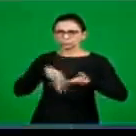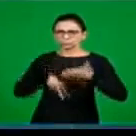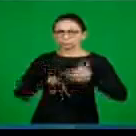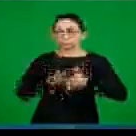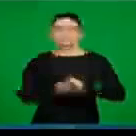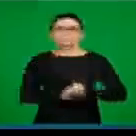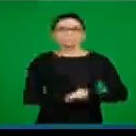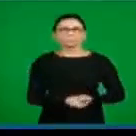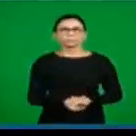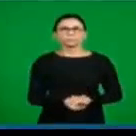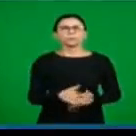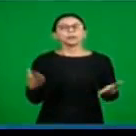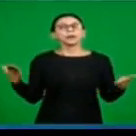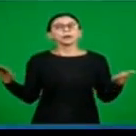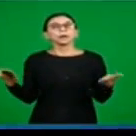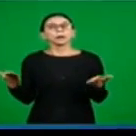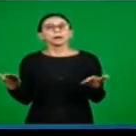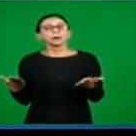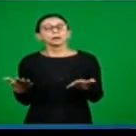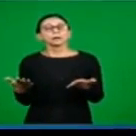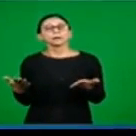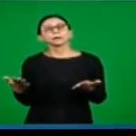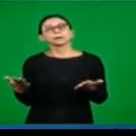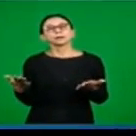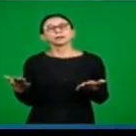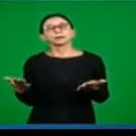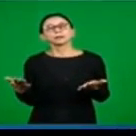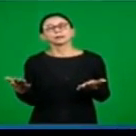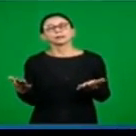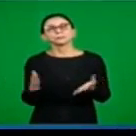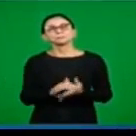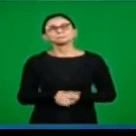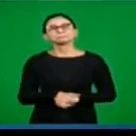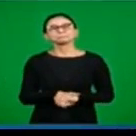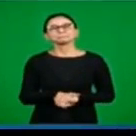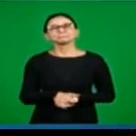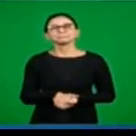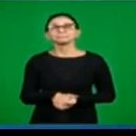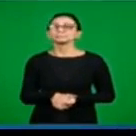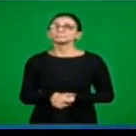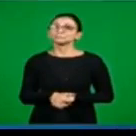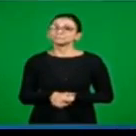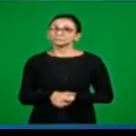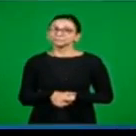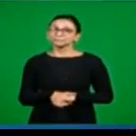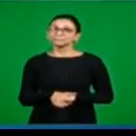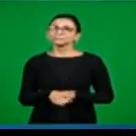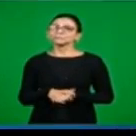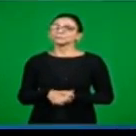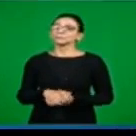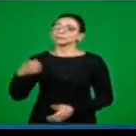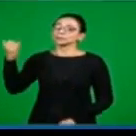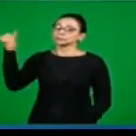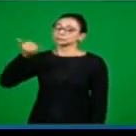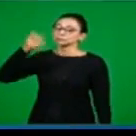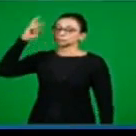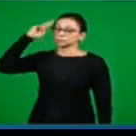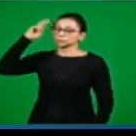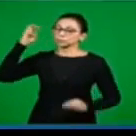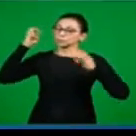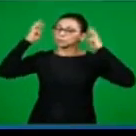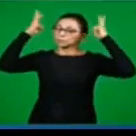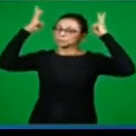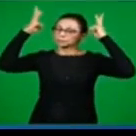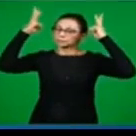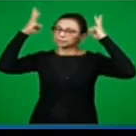32 and 33. Yet now, if you will forgive